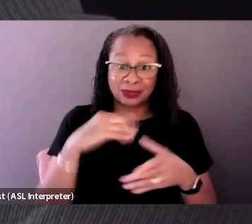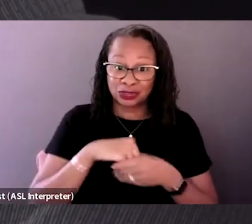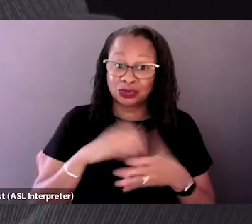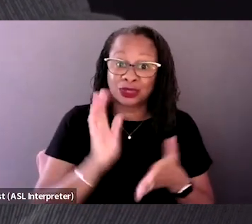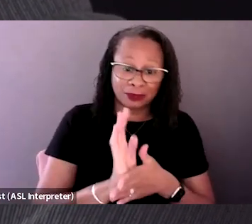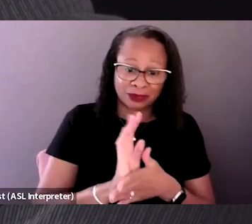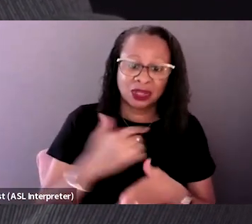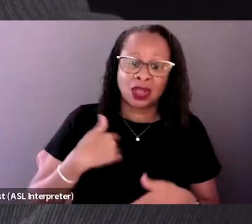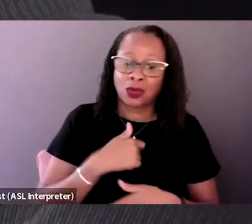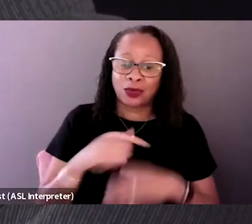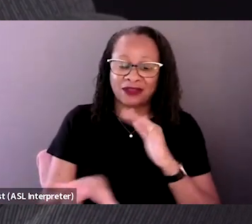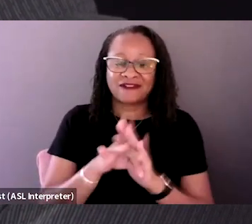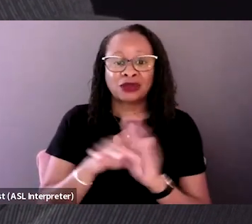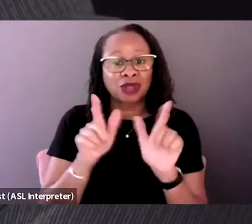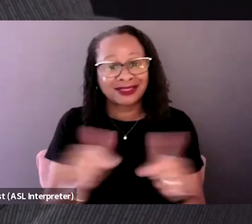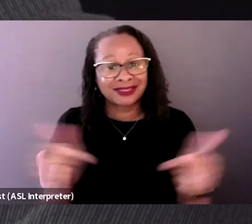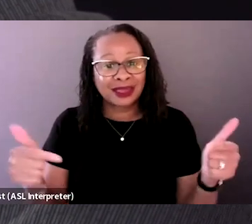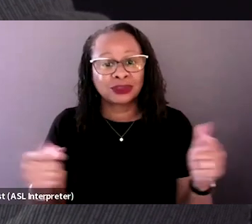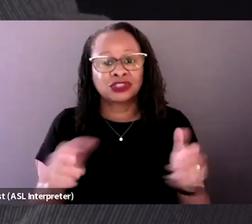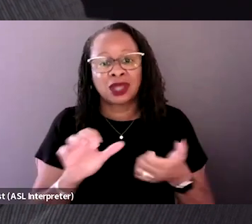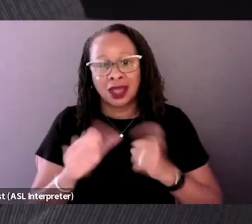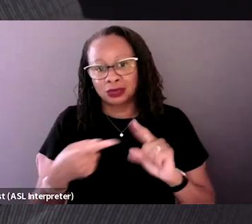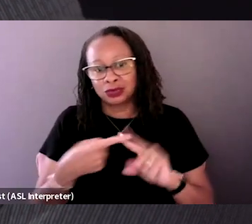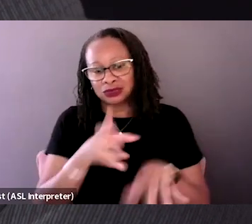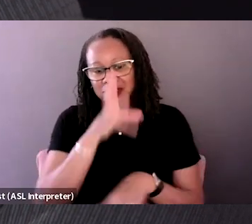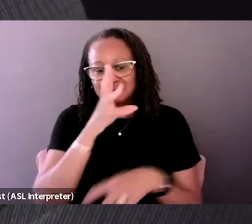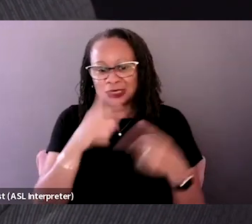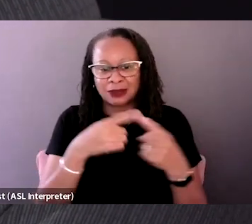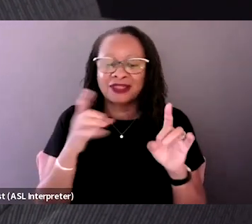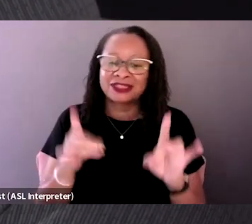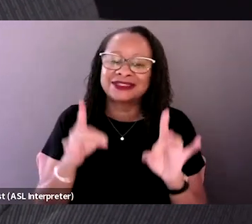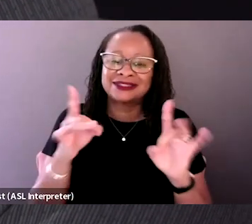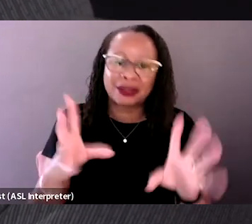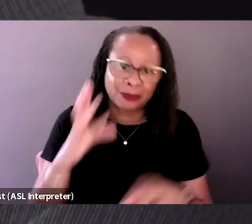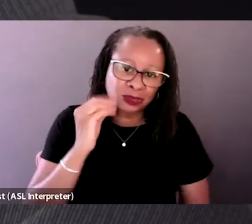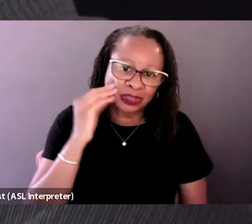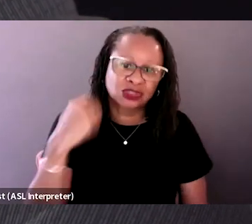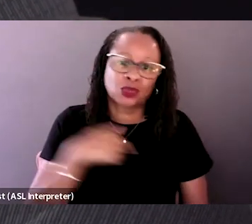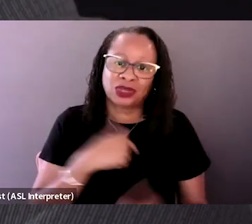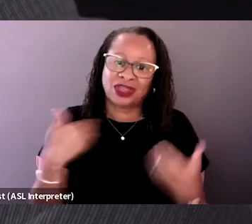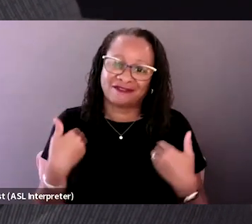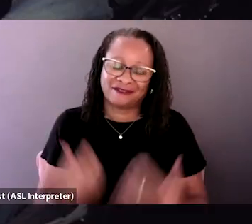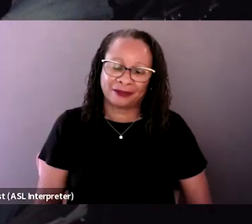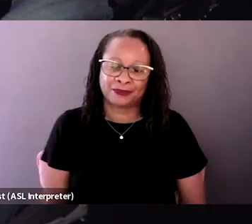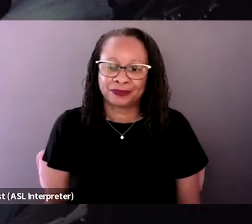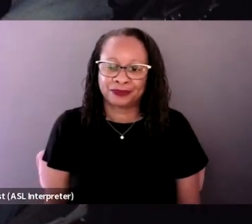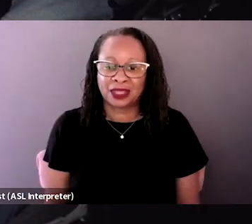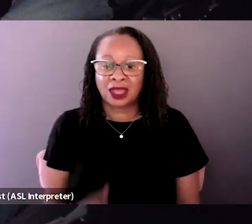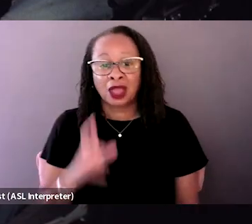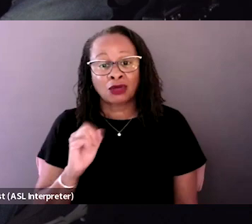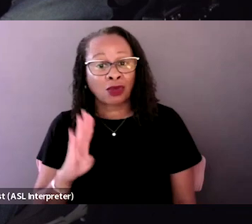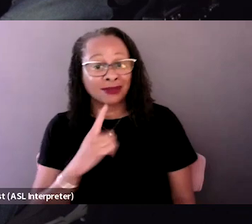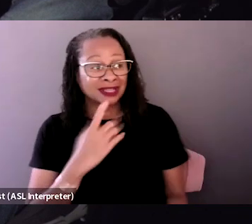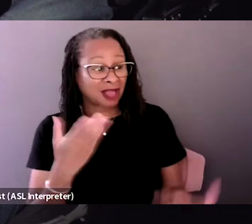animation, we find a language how to speak about these terrible things.